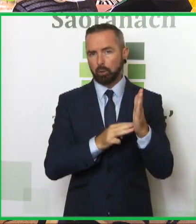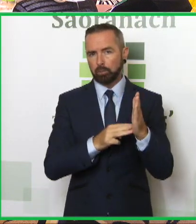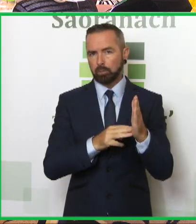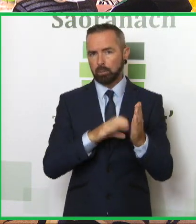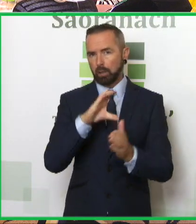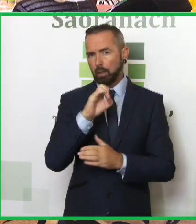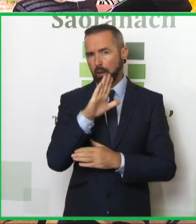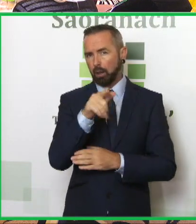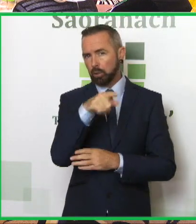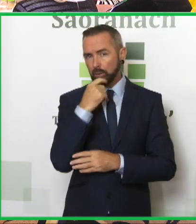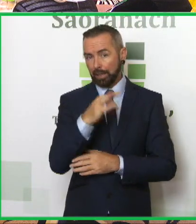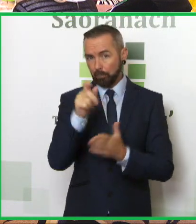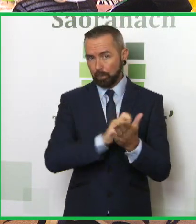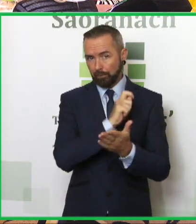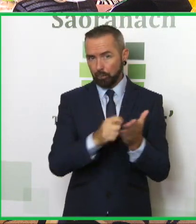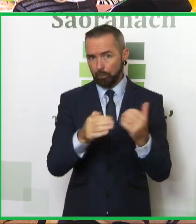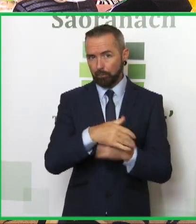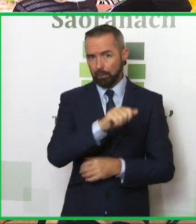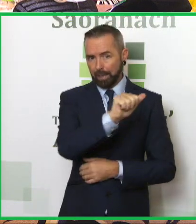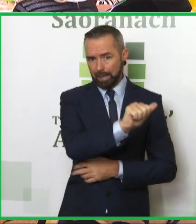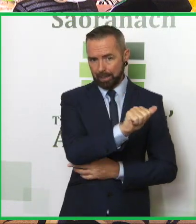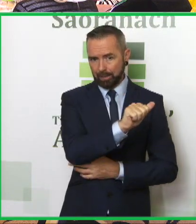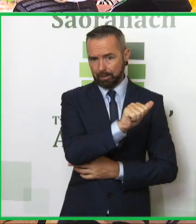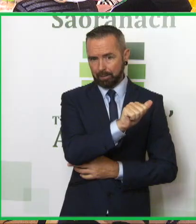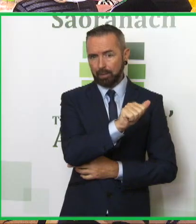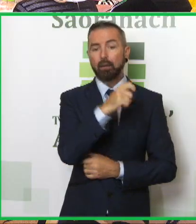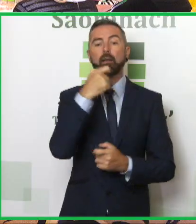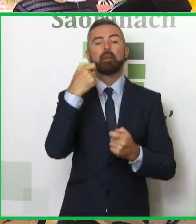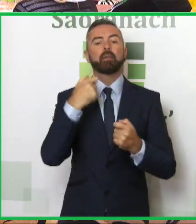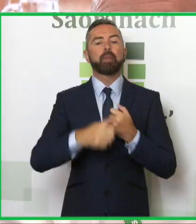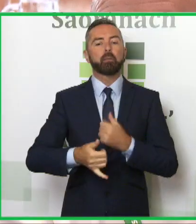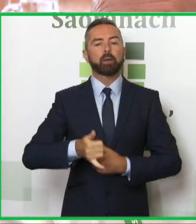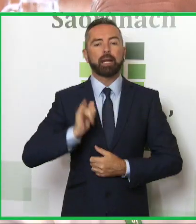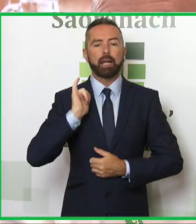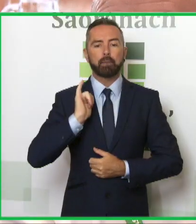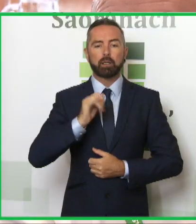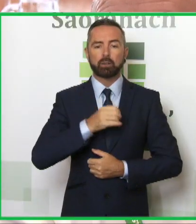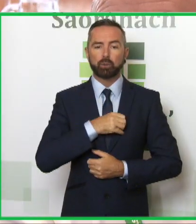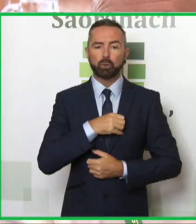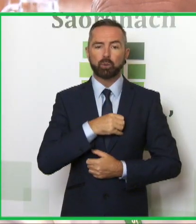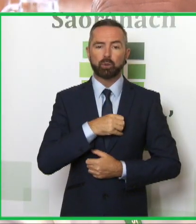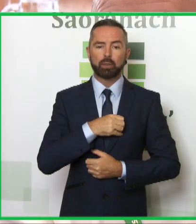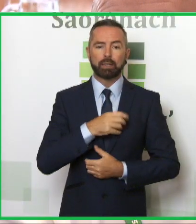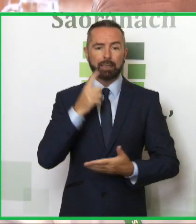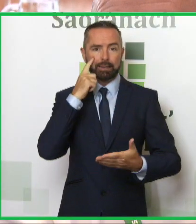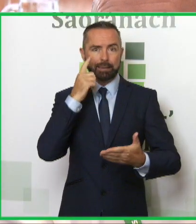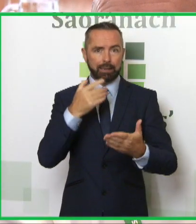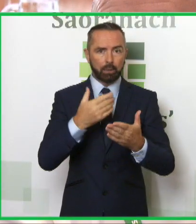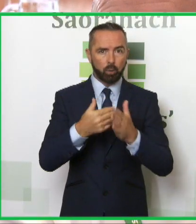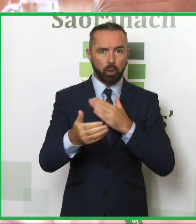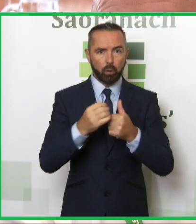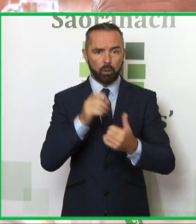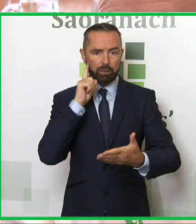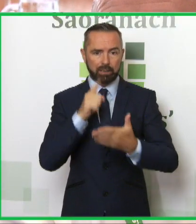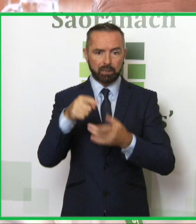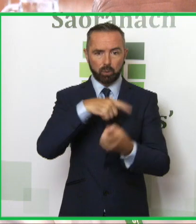that if we voted in favour of option A, that then we would be able to see what choices we have.